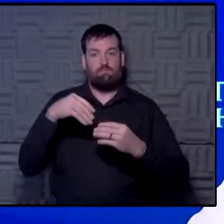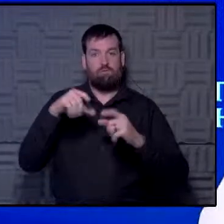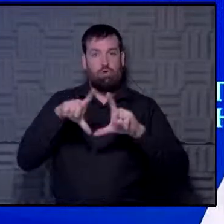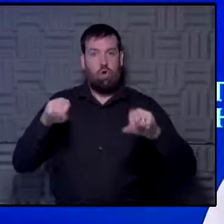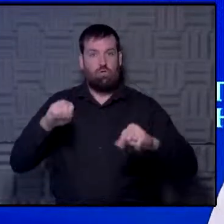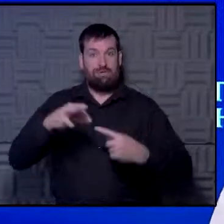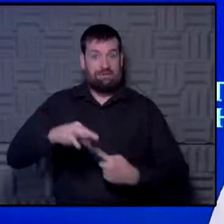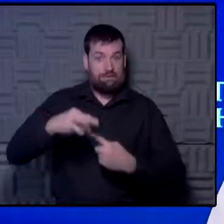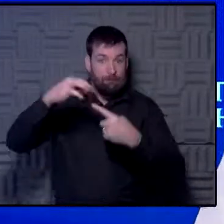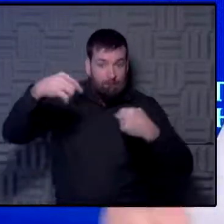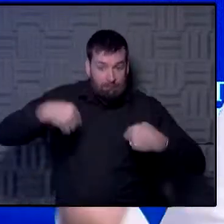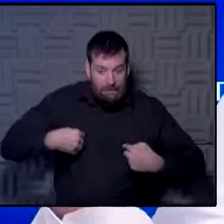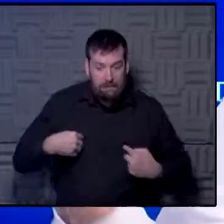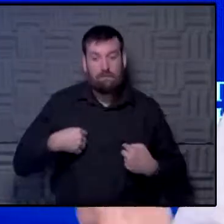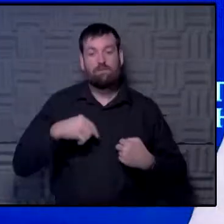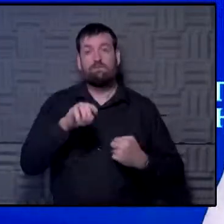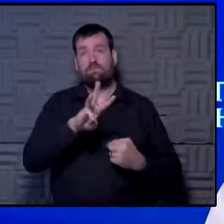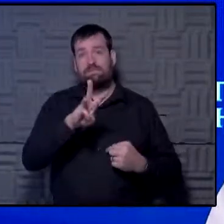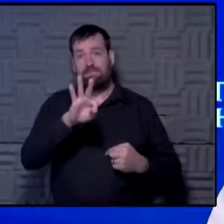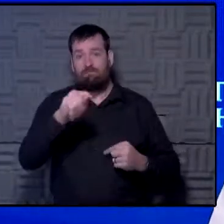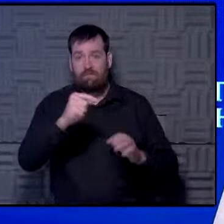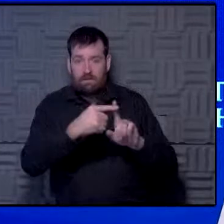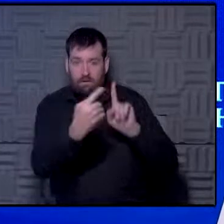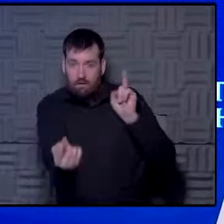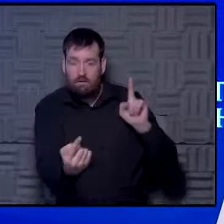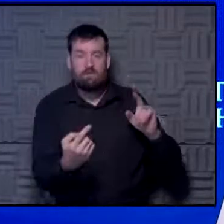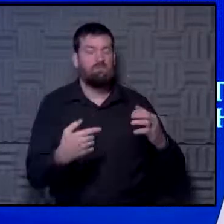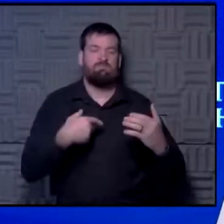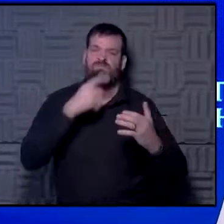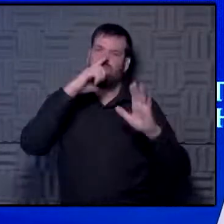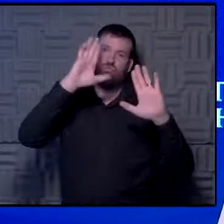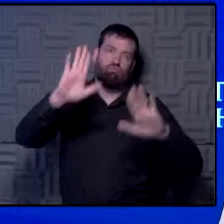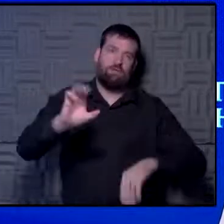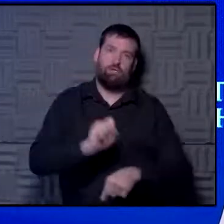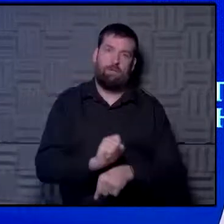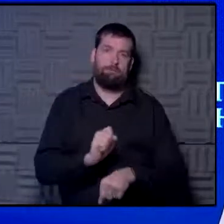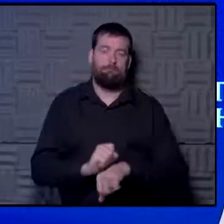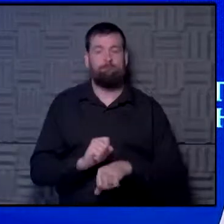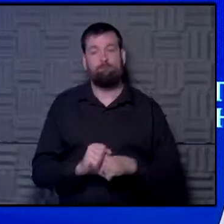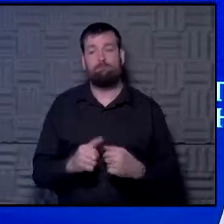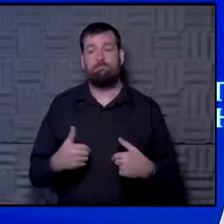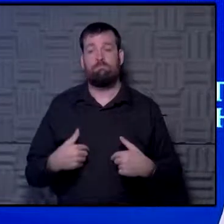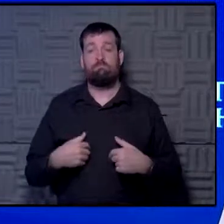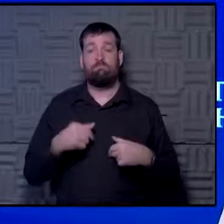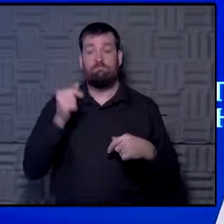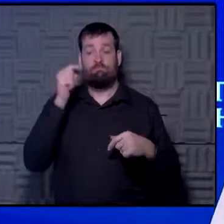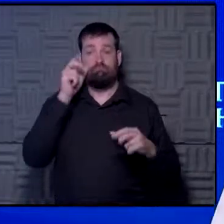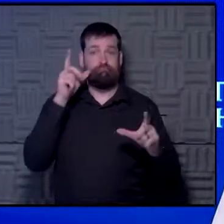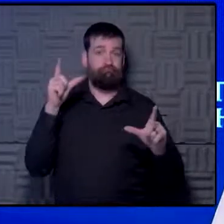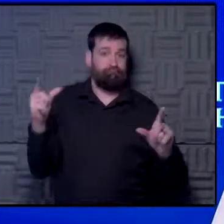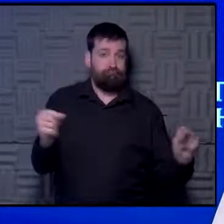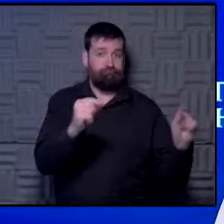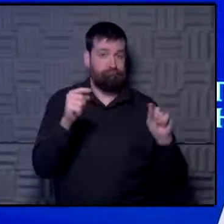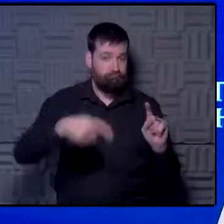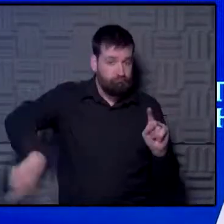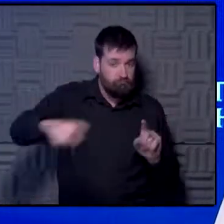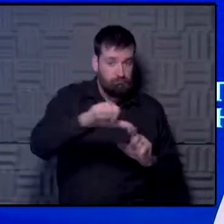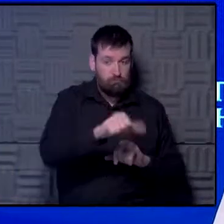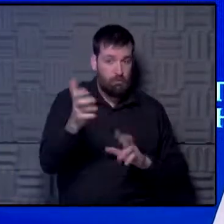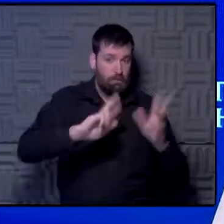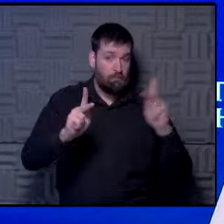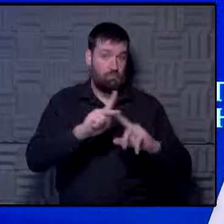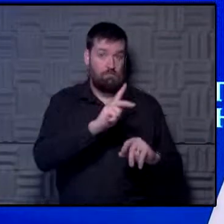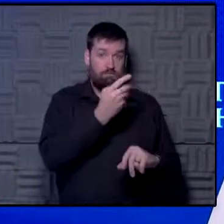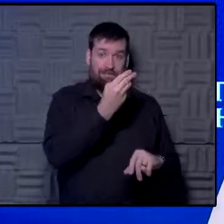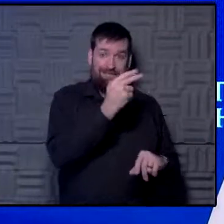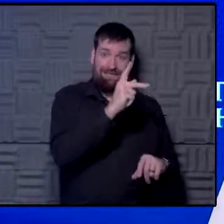me. I was 6 feet apart at all times. I mean, they did a great job. And I think what I'm hearing from others who have done the same thing in both Missouri and Kansas